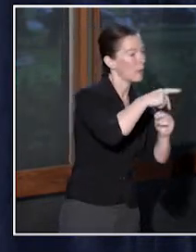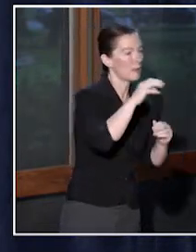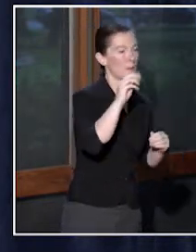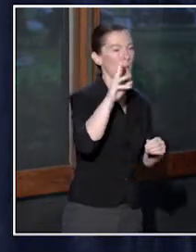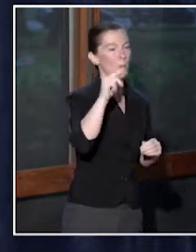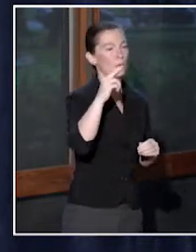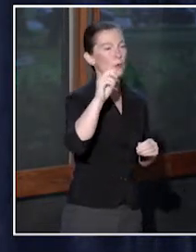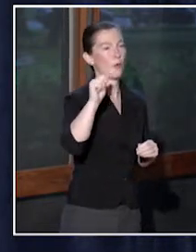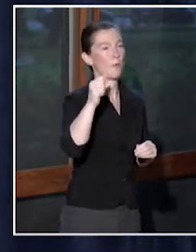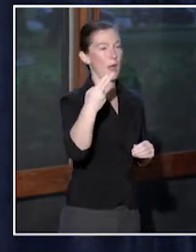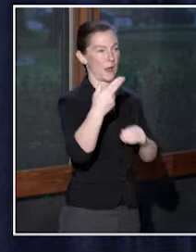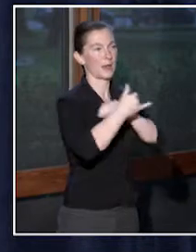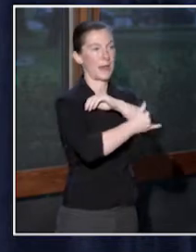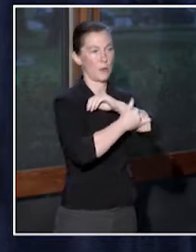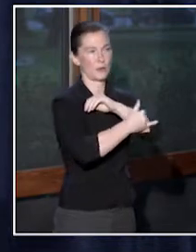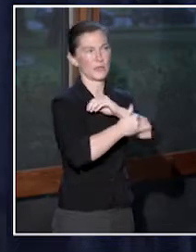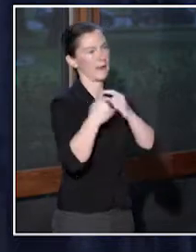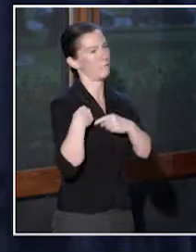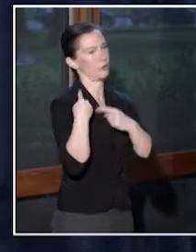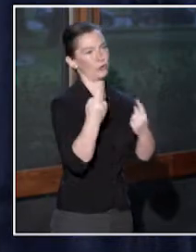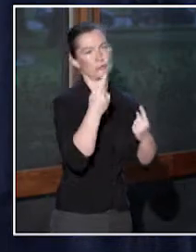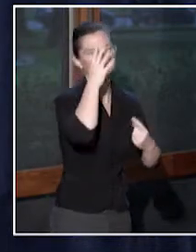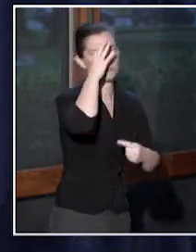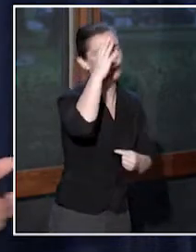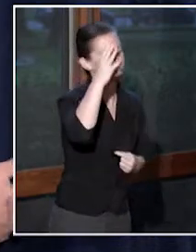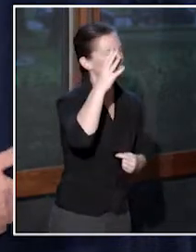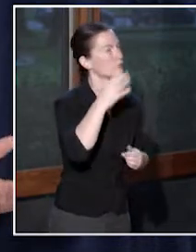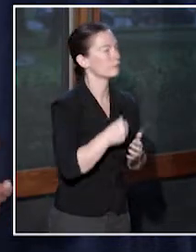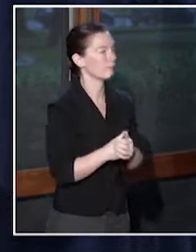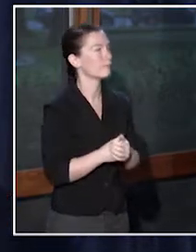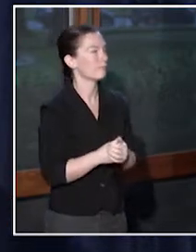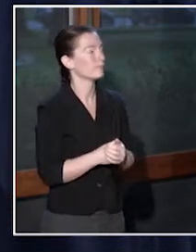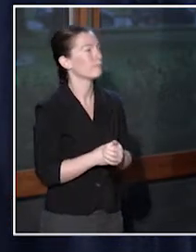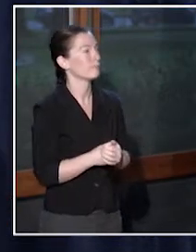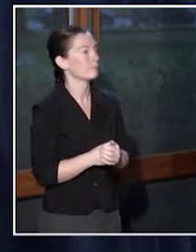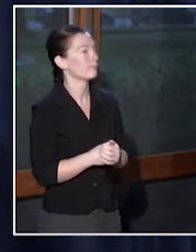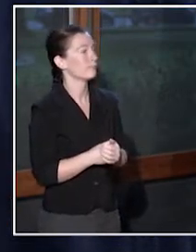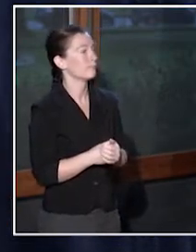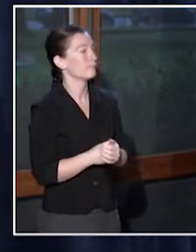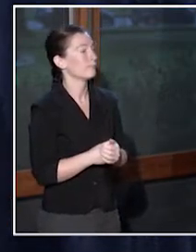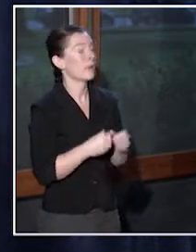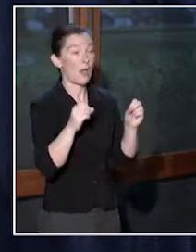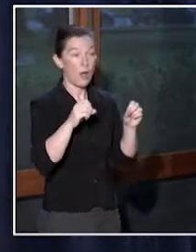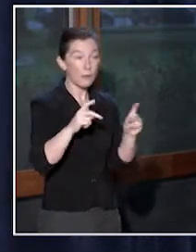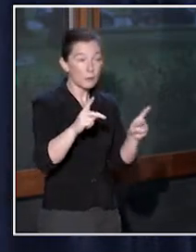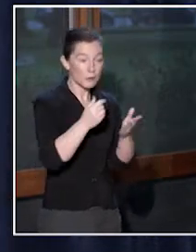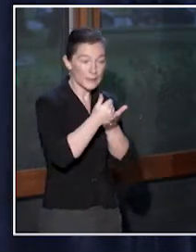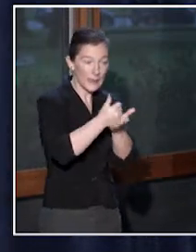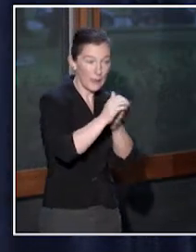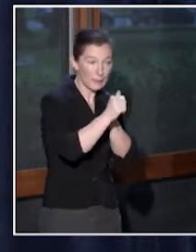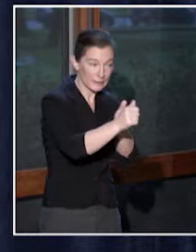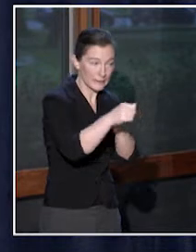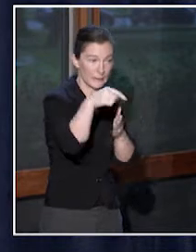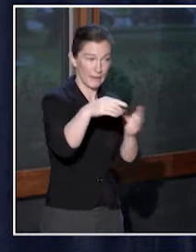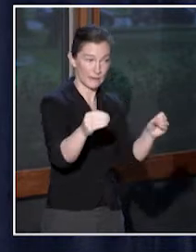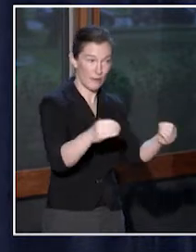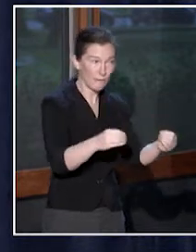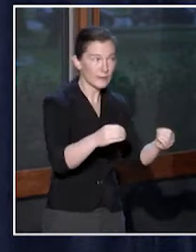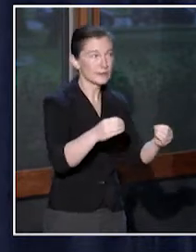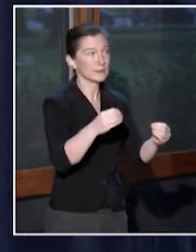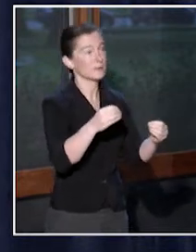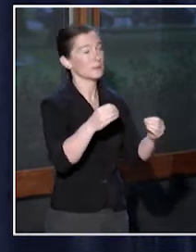ever conceived. And I'm energized by the opportunity to help lead that office to greater success